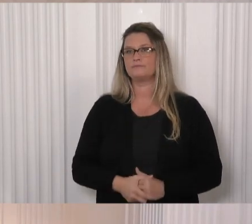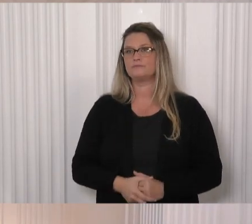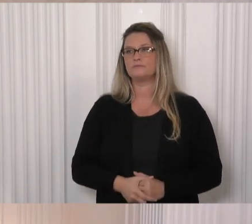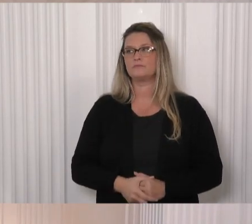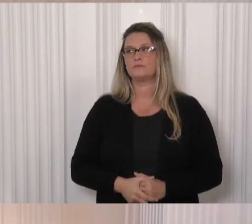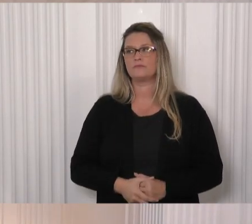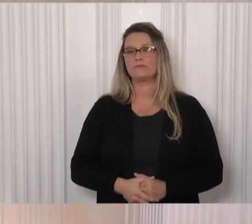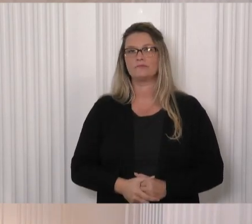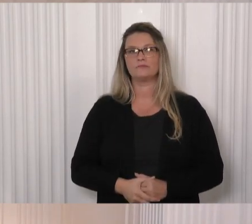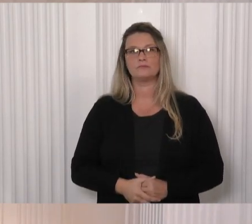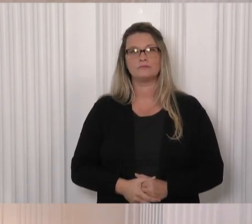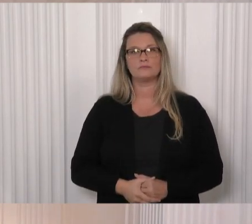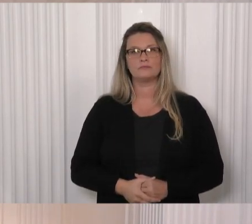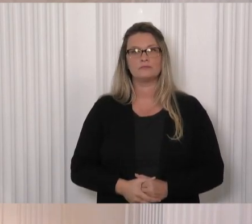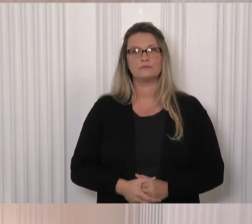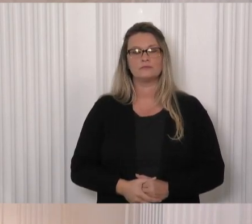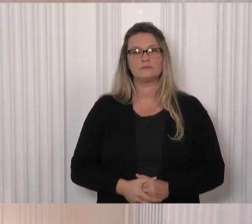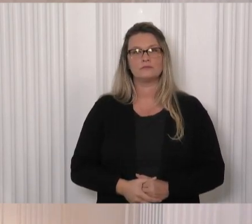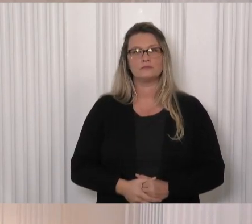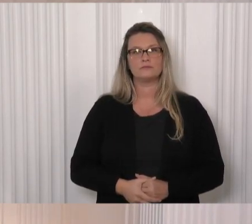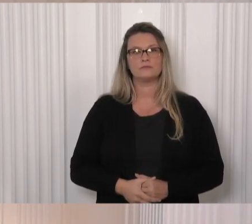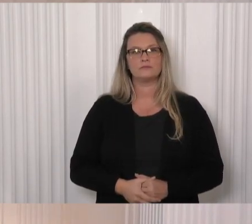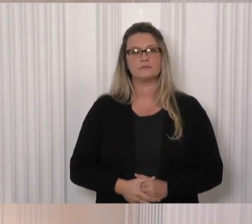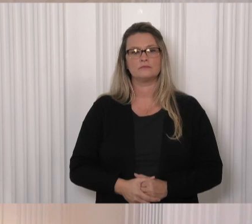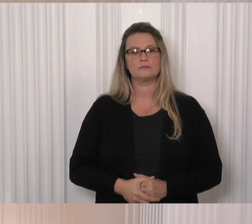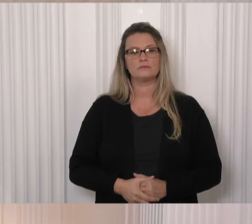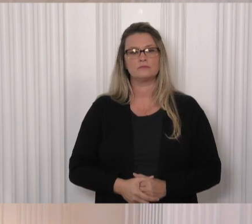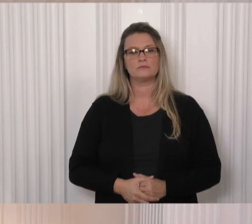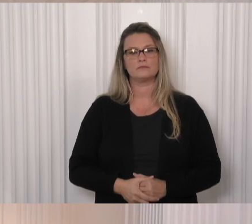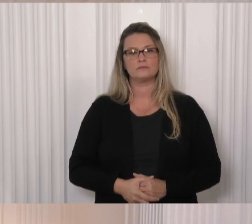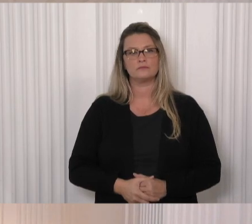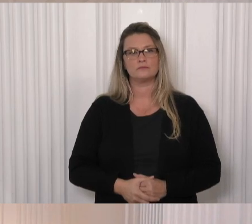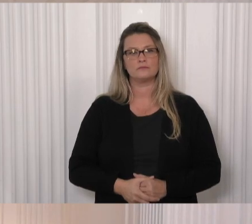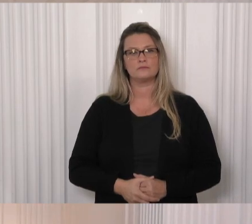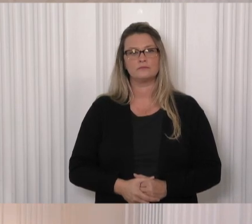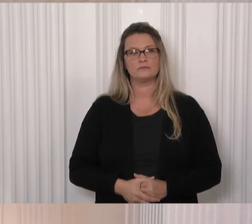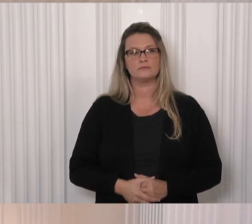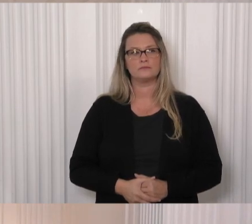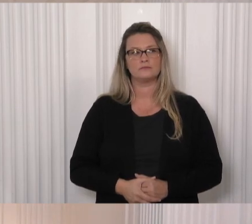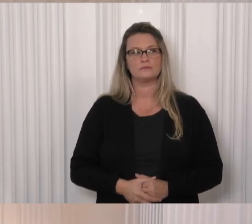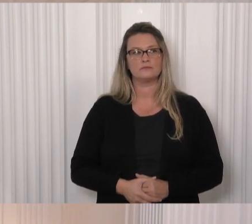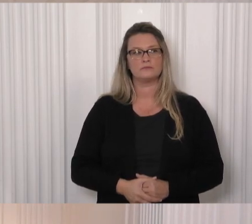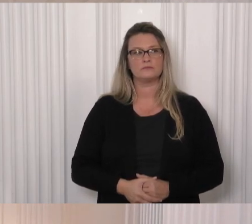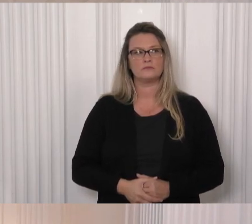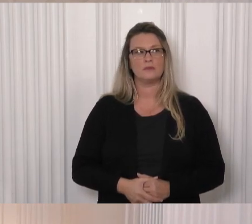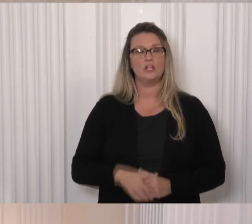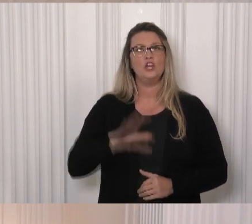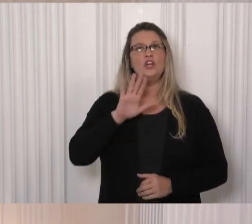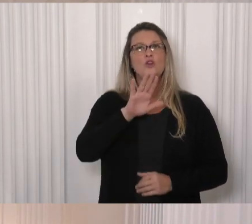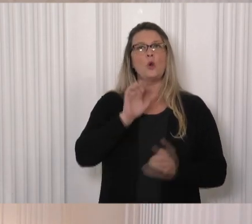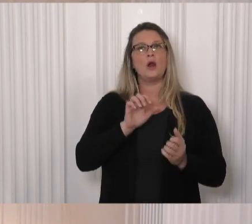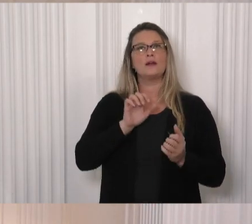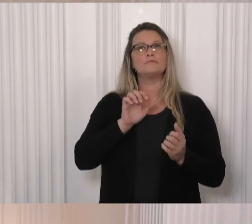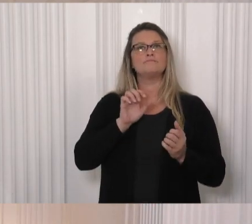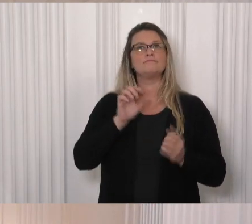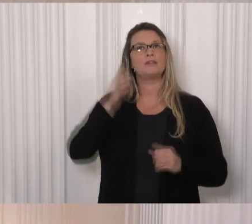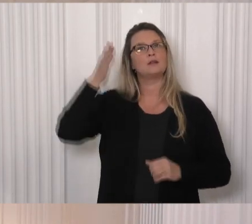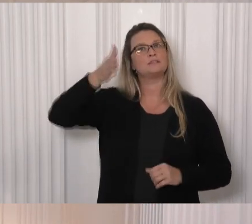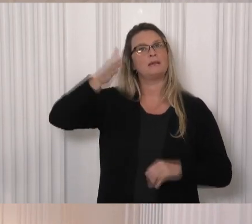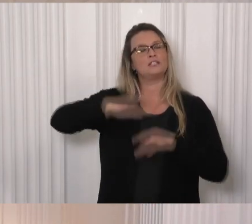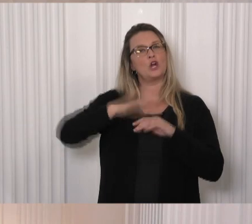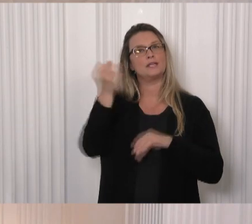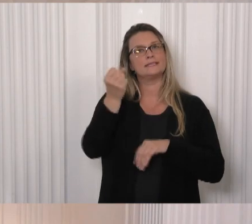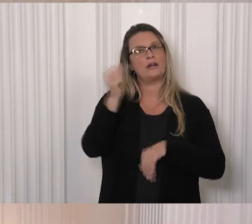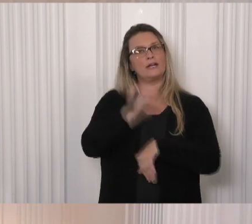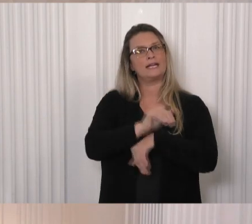This is Anthony with the AP. Governor, after the heavily criticized address over the weekend, do you think you're doing a good job of clearly